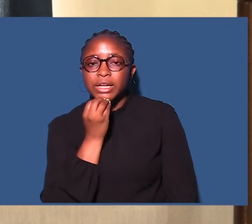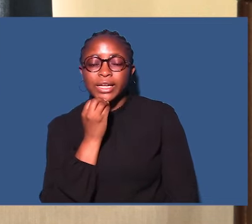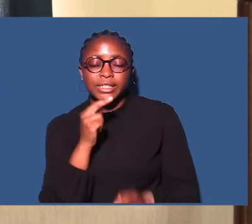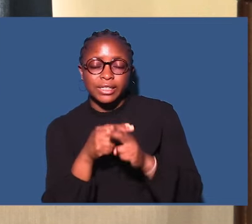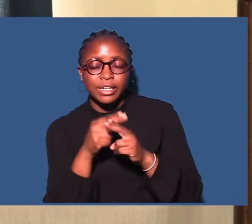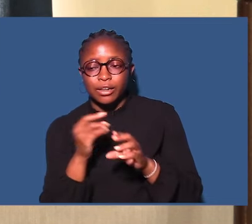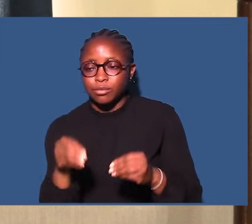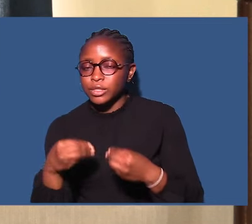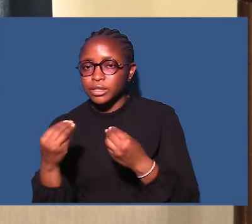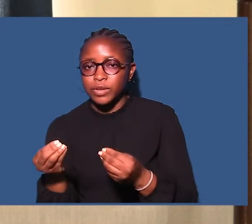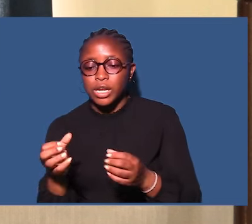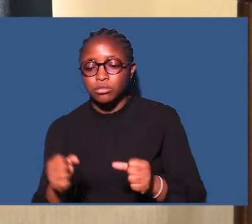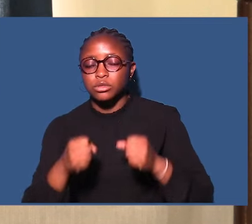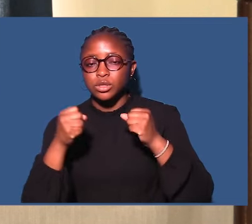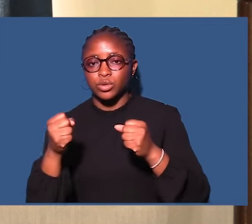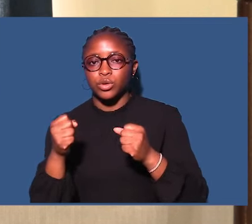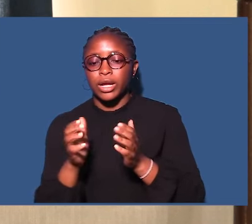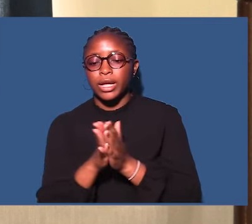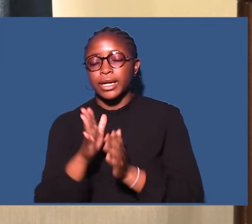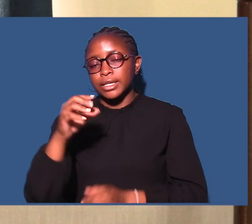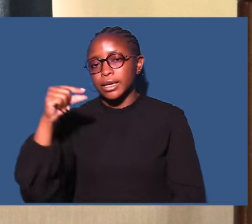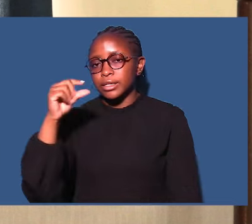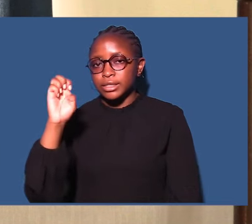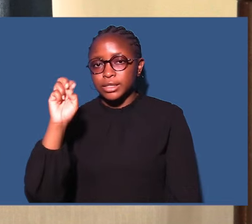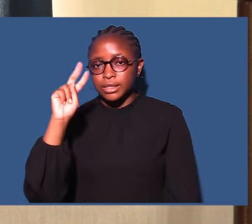Gentiles as the weak.